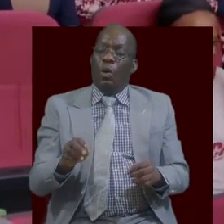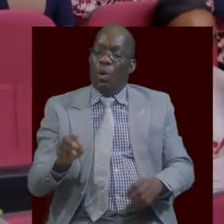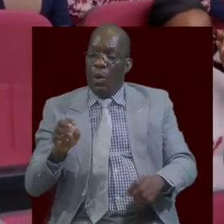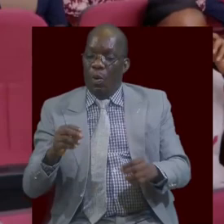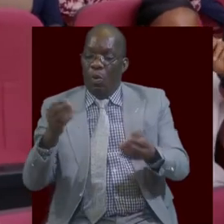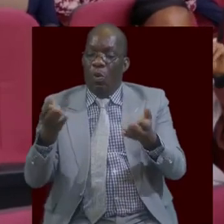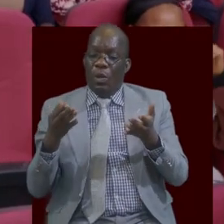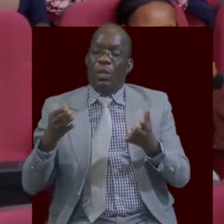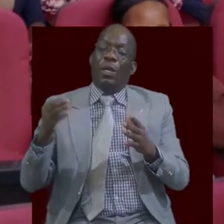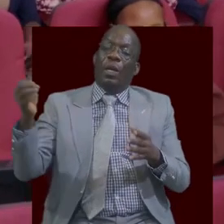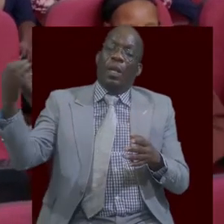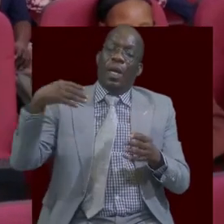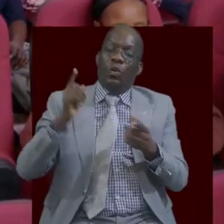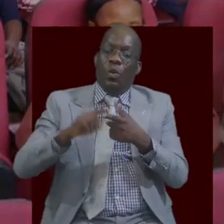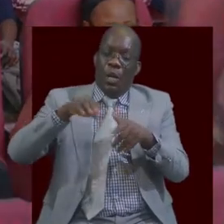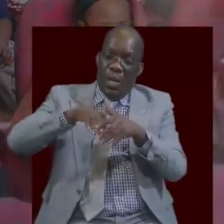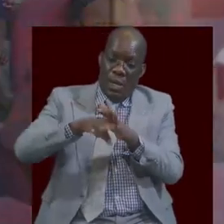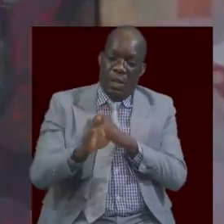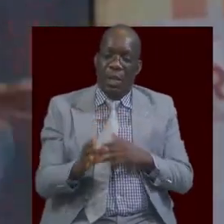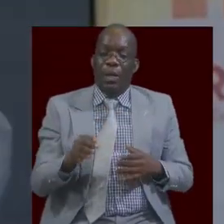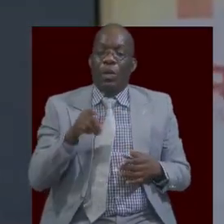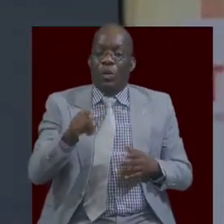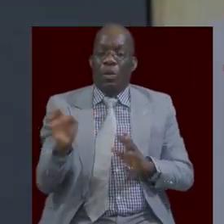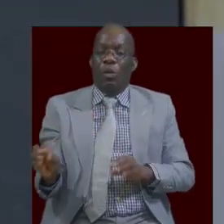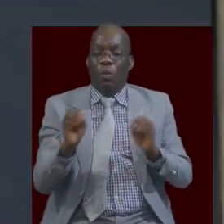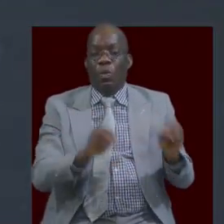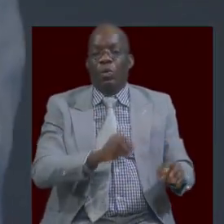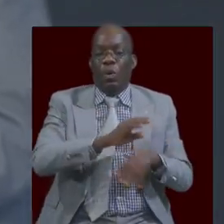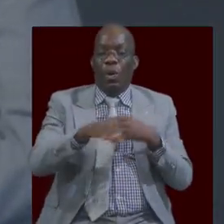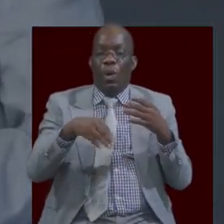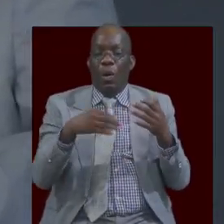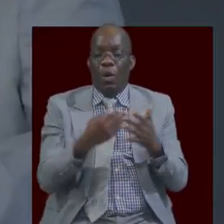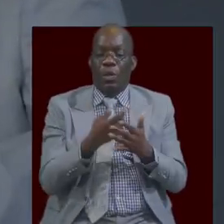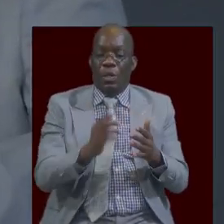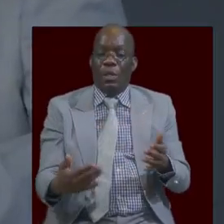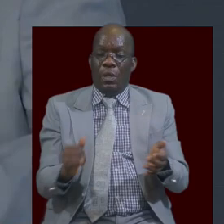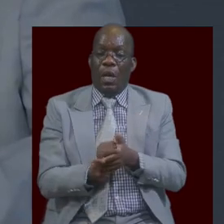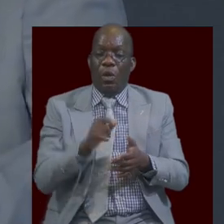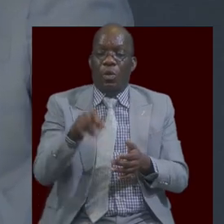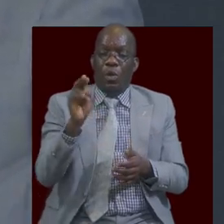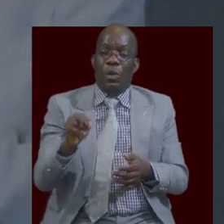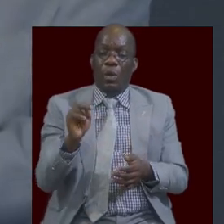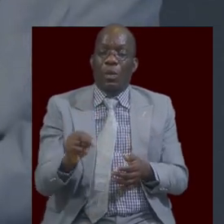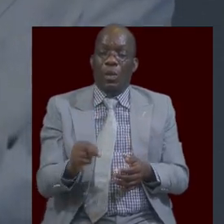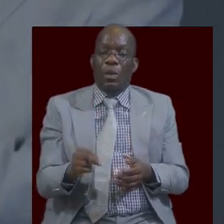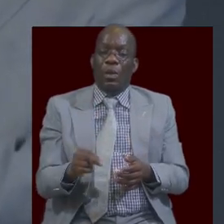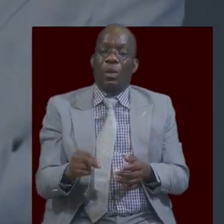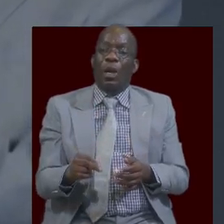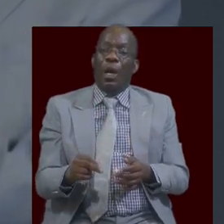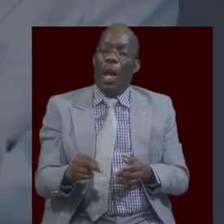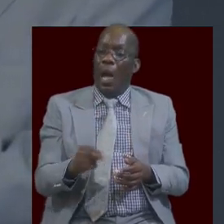charge. And then you put all the, you know, pin number, password, and lo and behold,